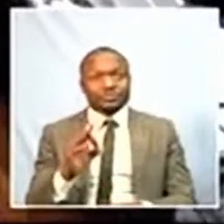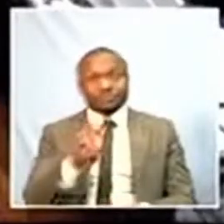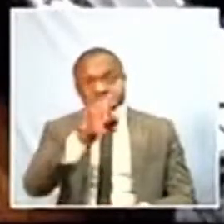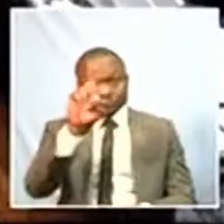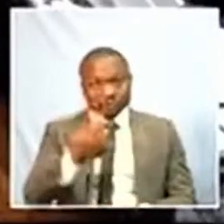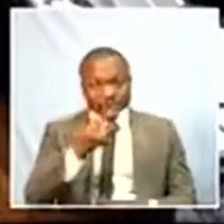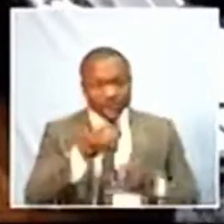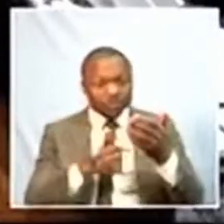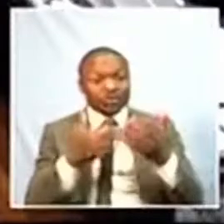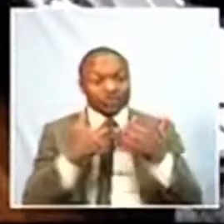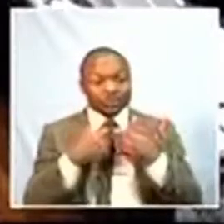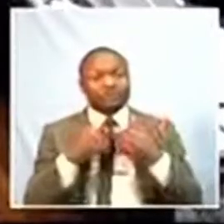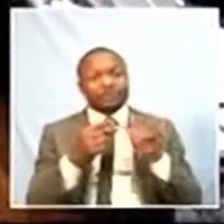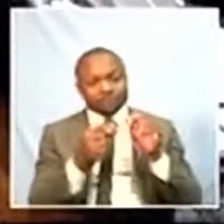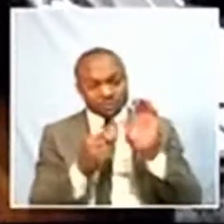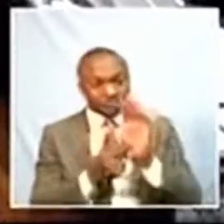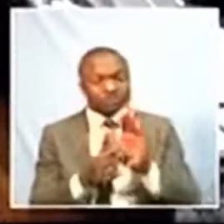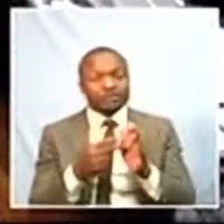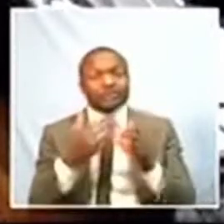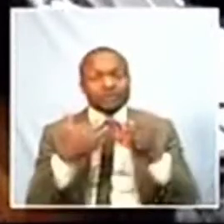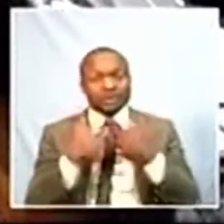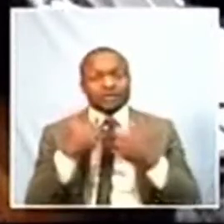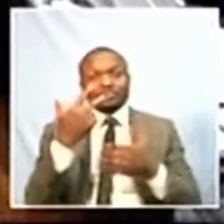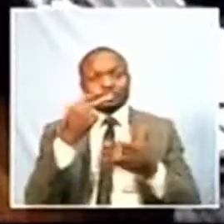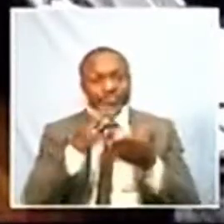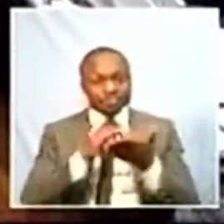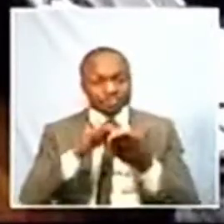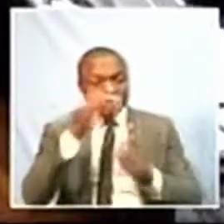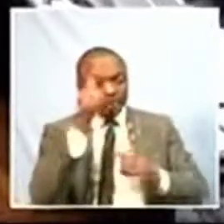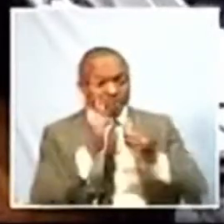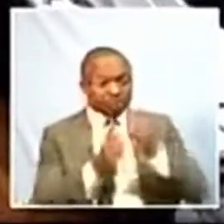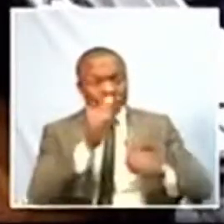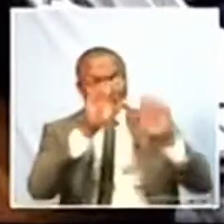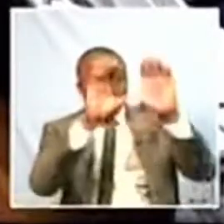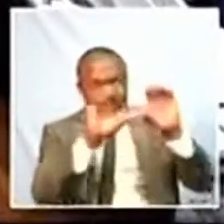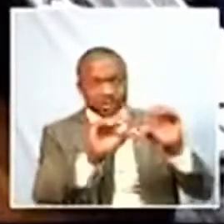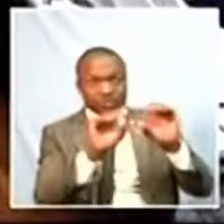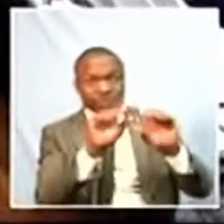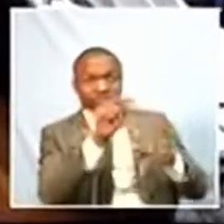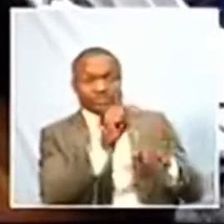What do they have? They've confirmed there were 3 million. In which account is it sitting?